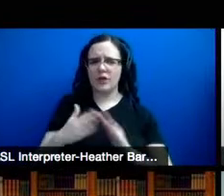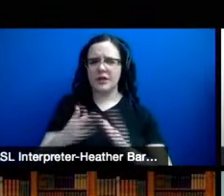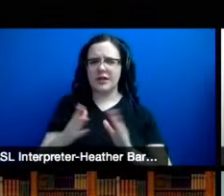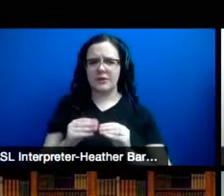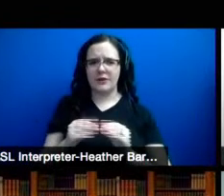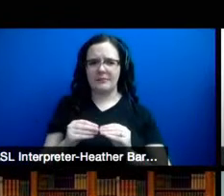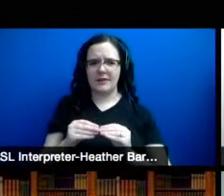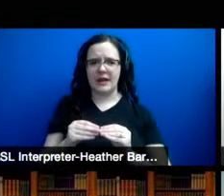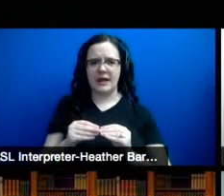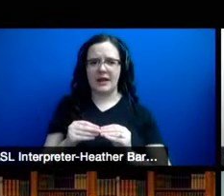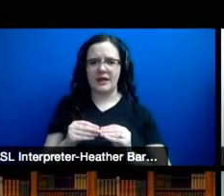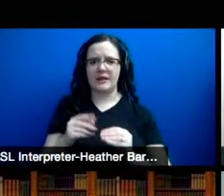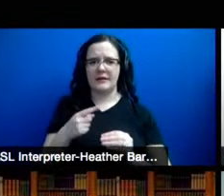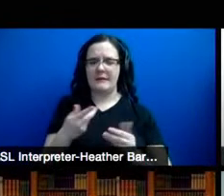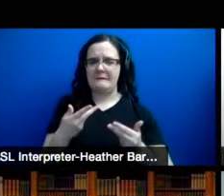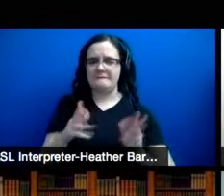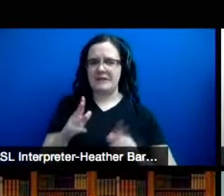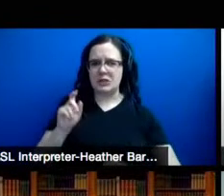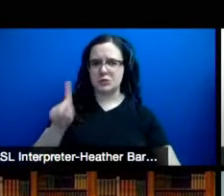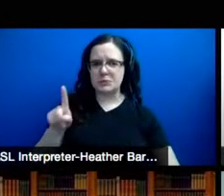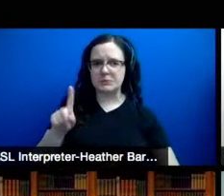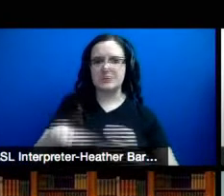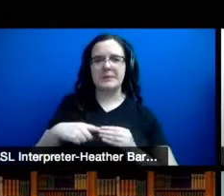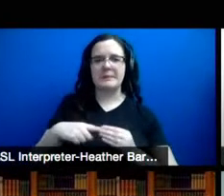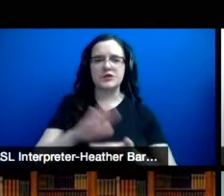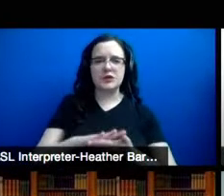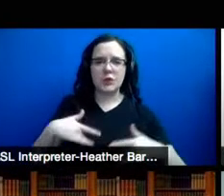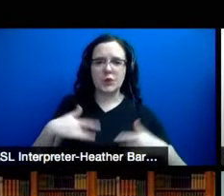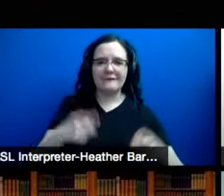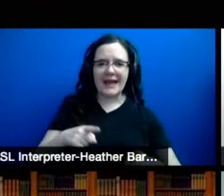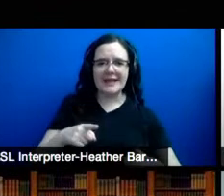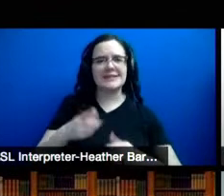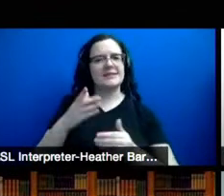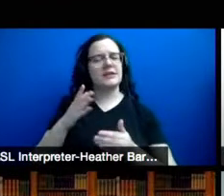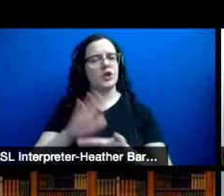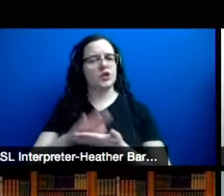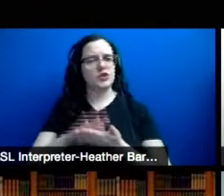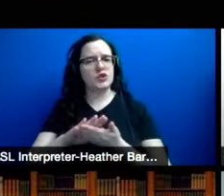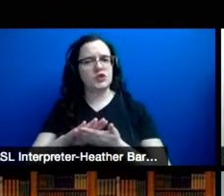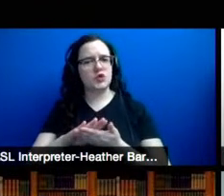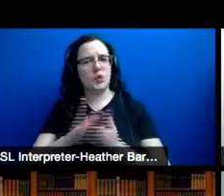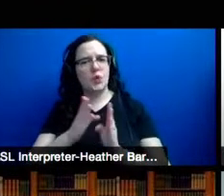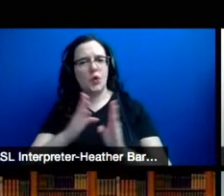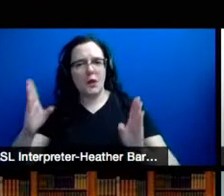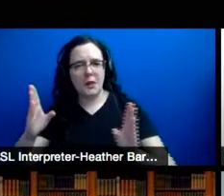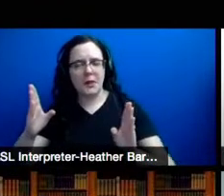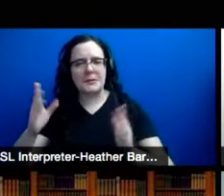about school events and the end of the school period.